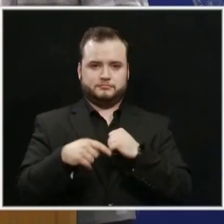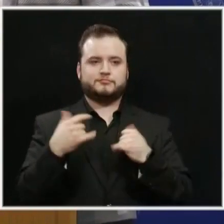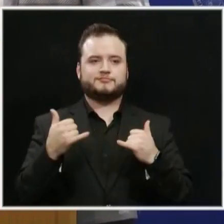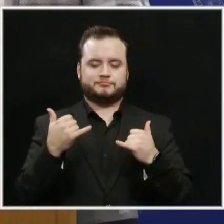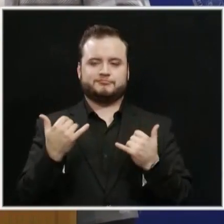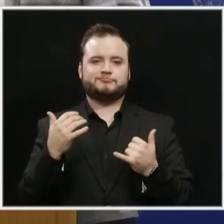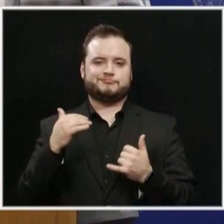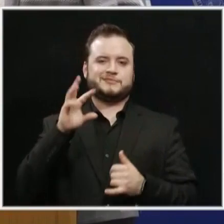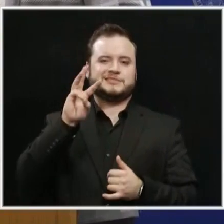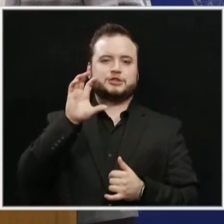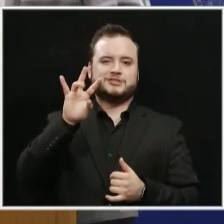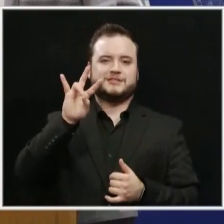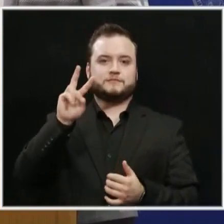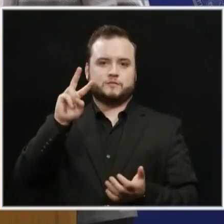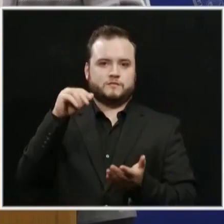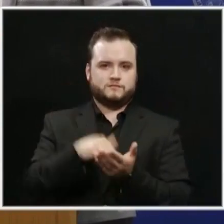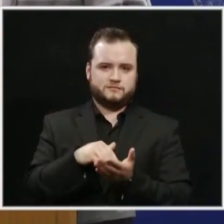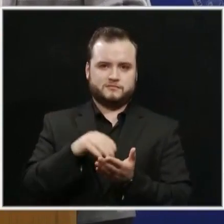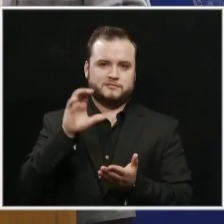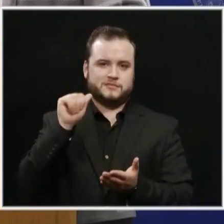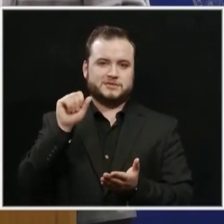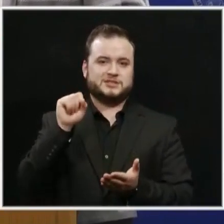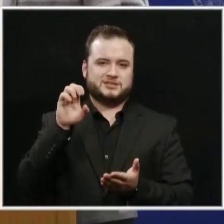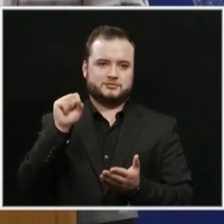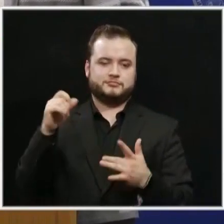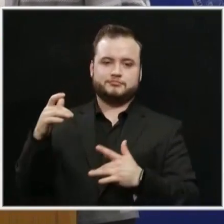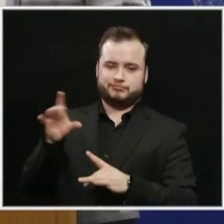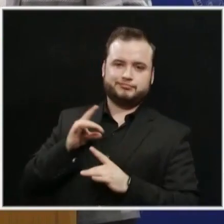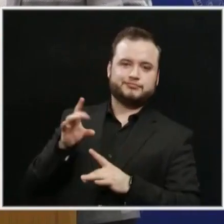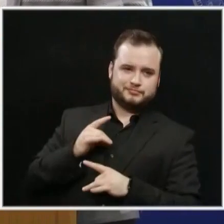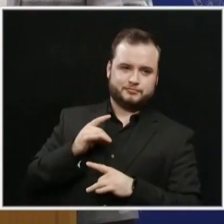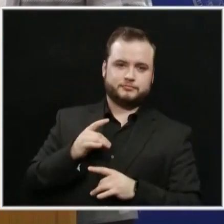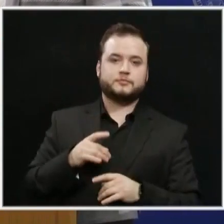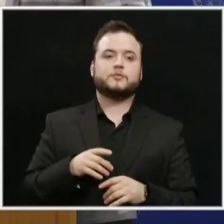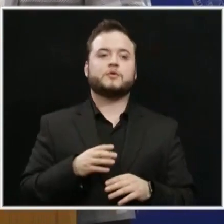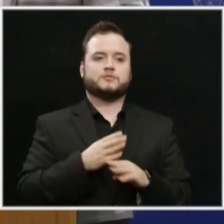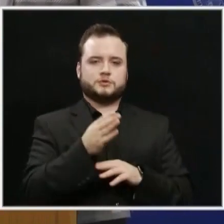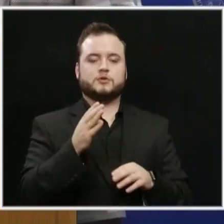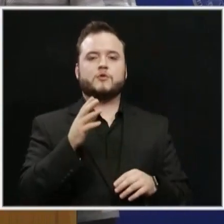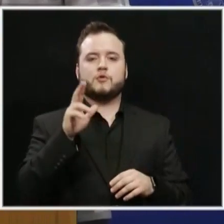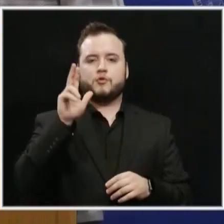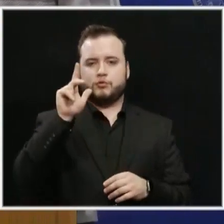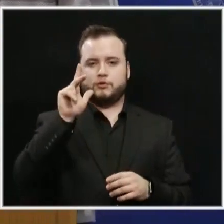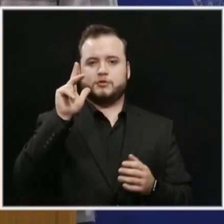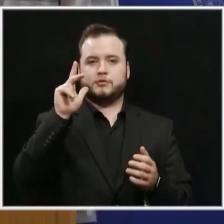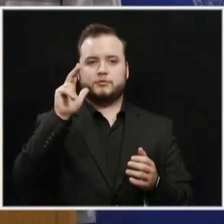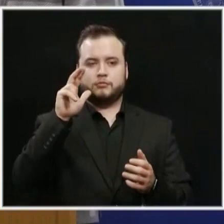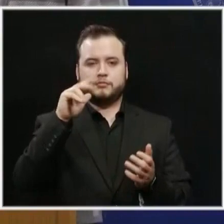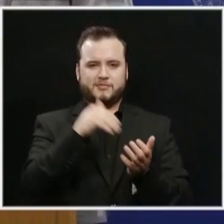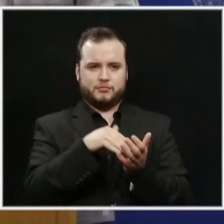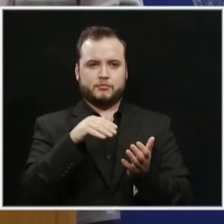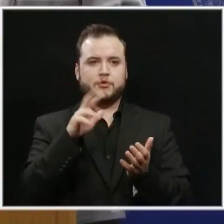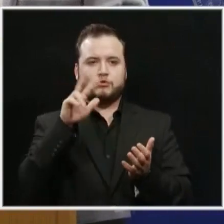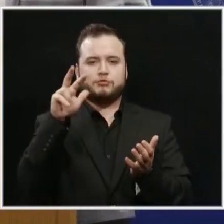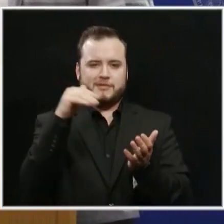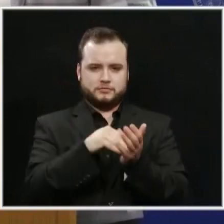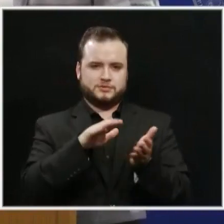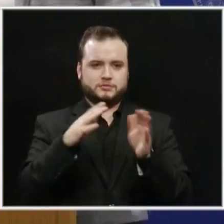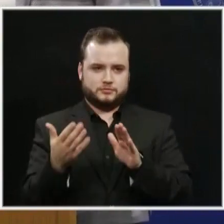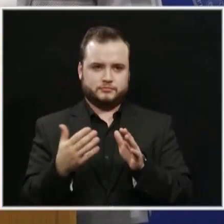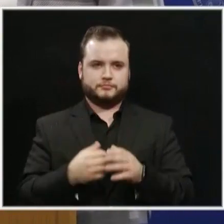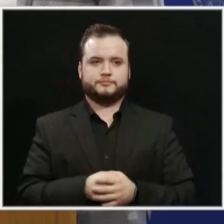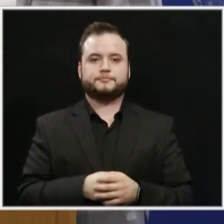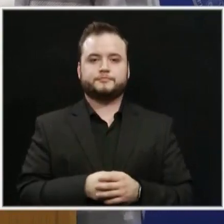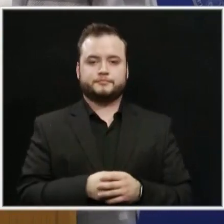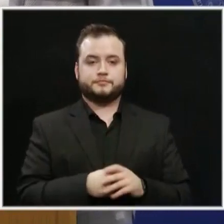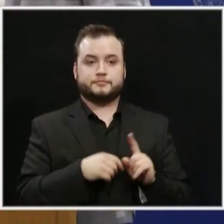672,000 cases and nearly 31,000 deaths. Here in Minnesota, as the governor has mentioned, we have passed 2,000